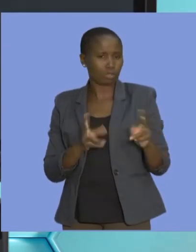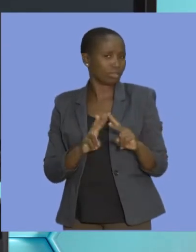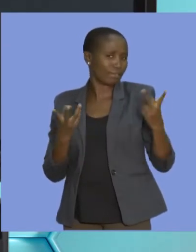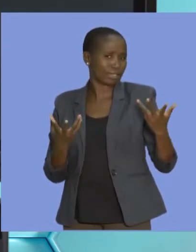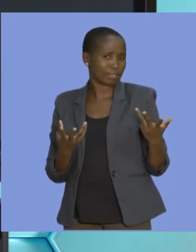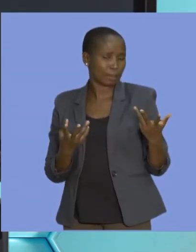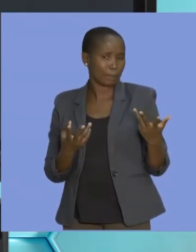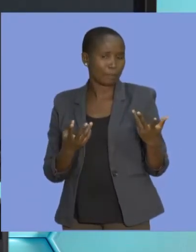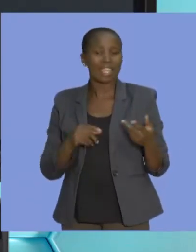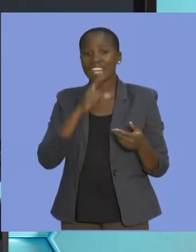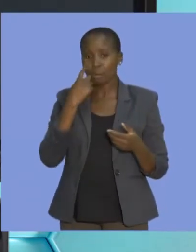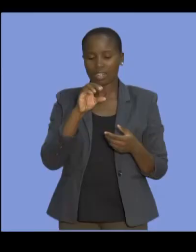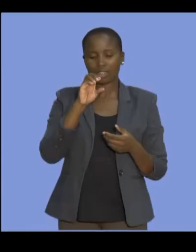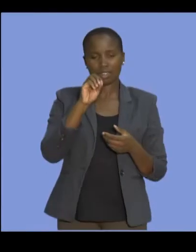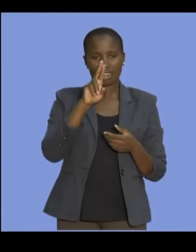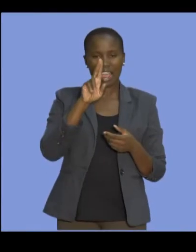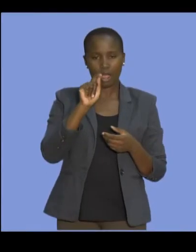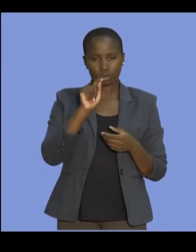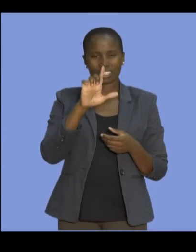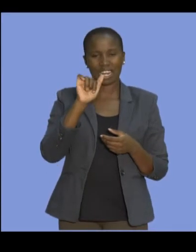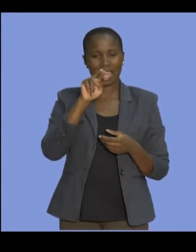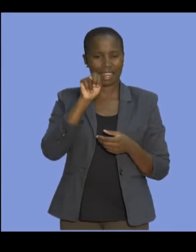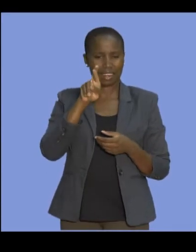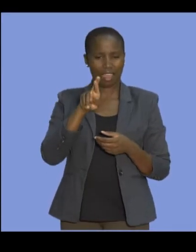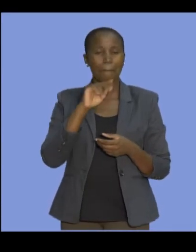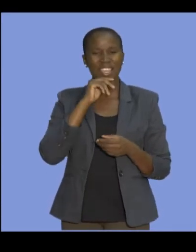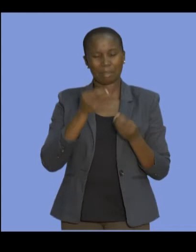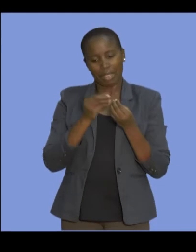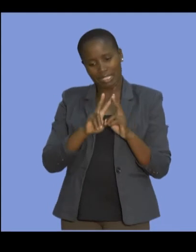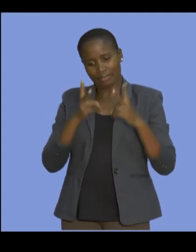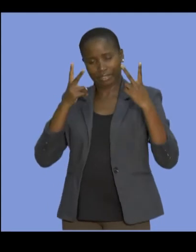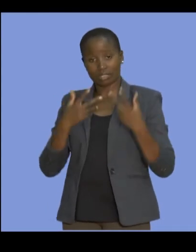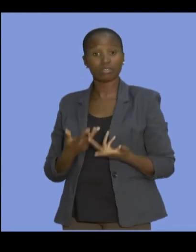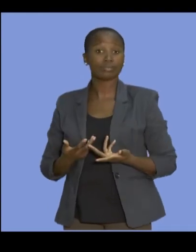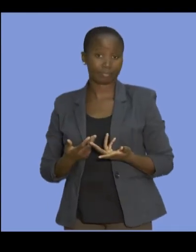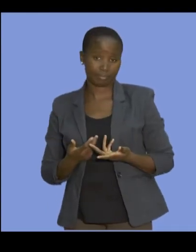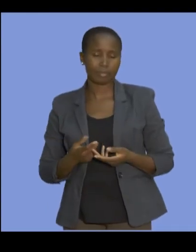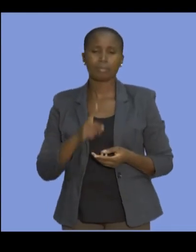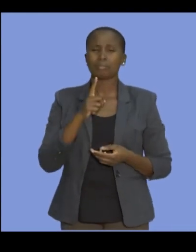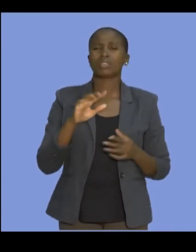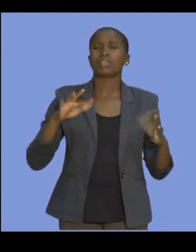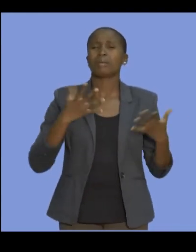outlier. But how do we find this outlier from the data?